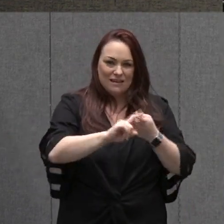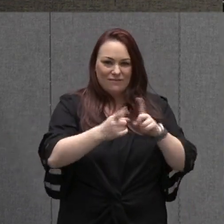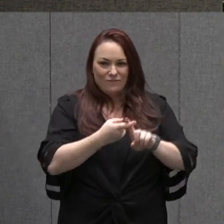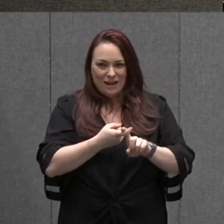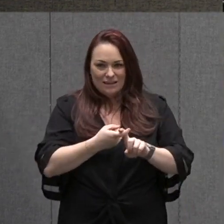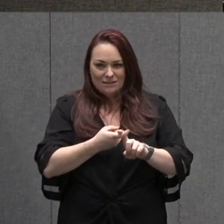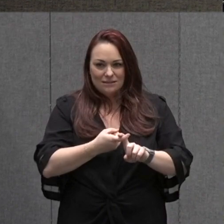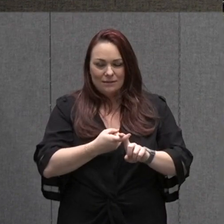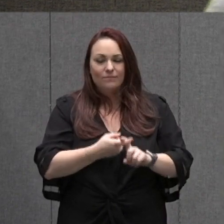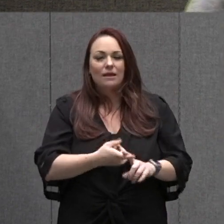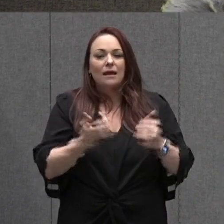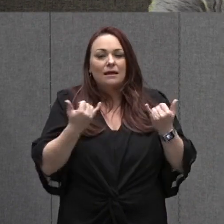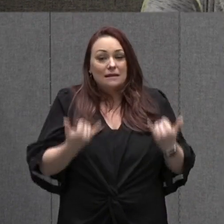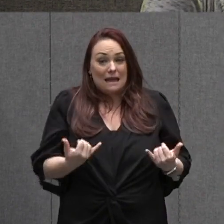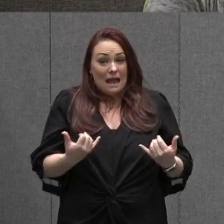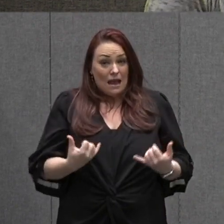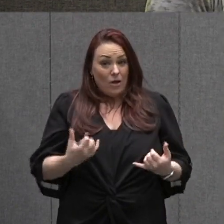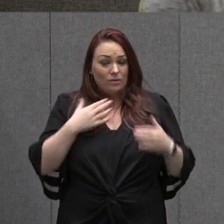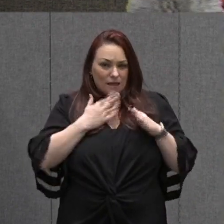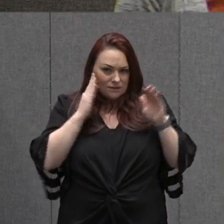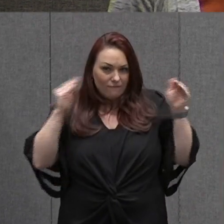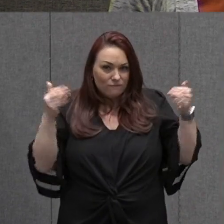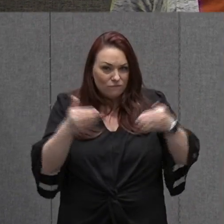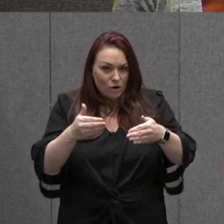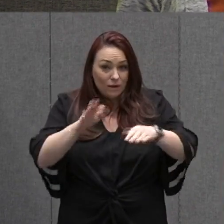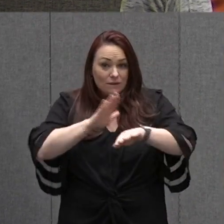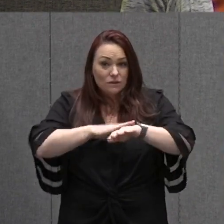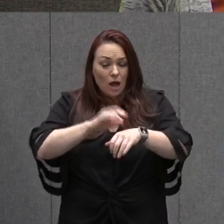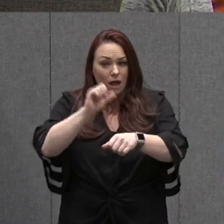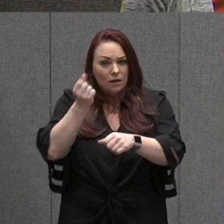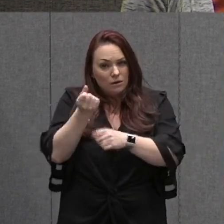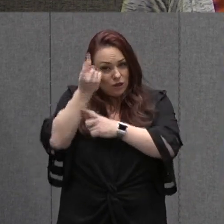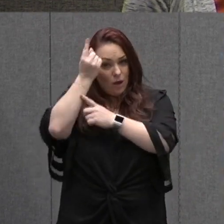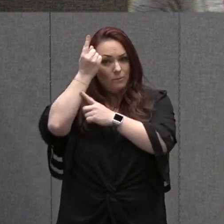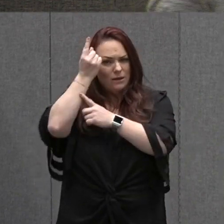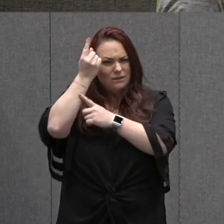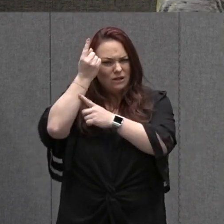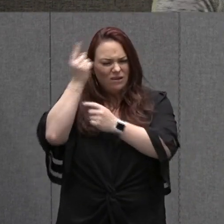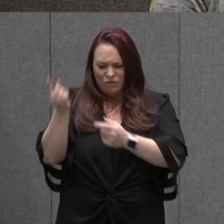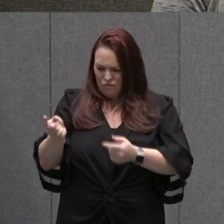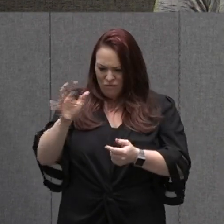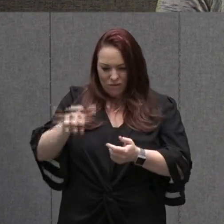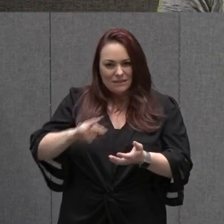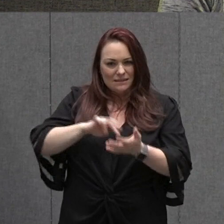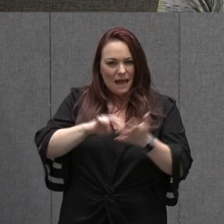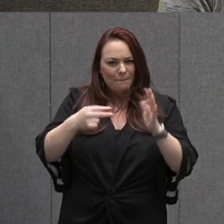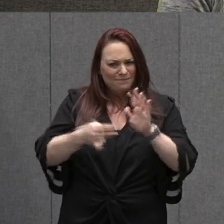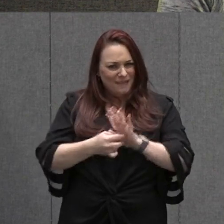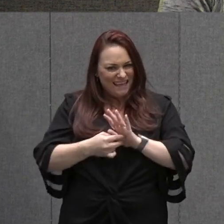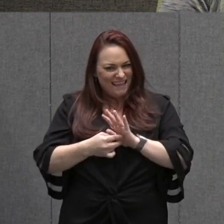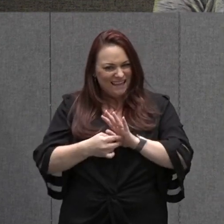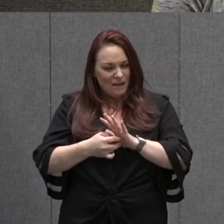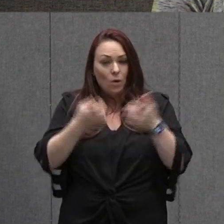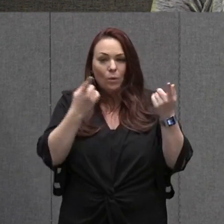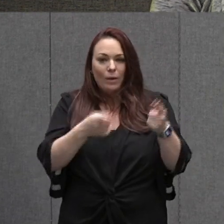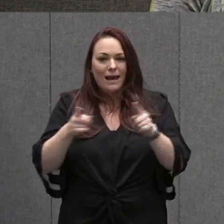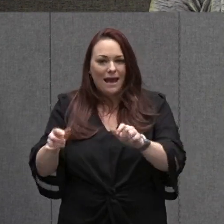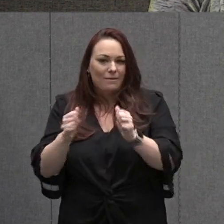let's work on our comprehension. What does this mean? What happened in these sentences?